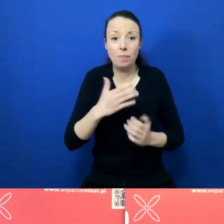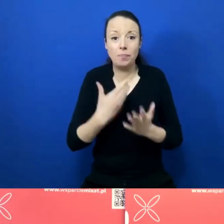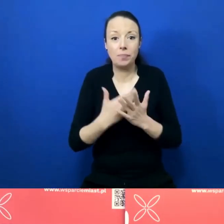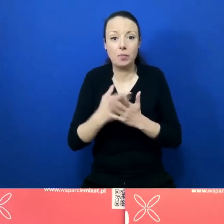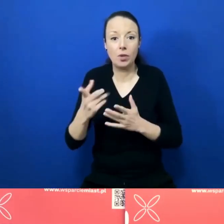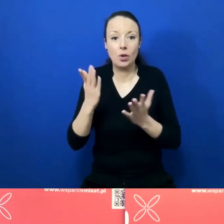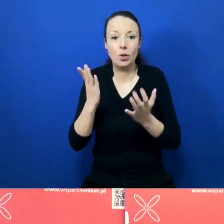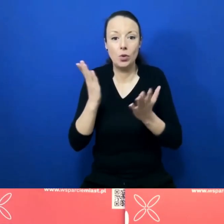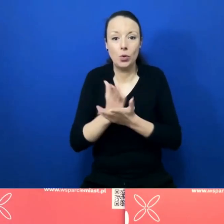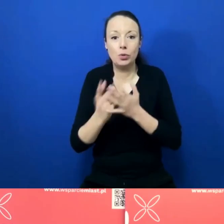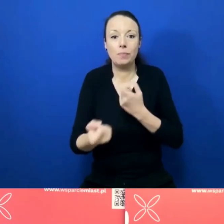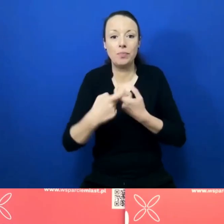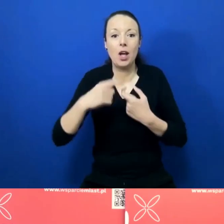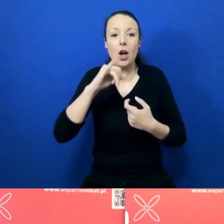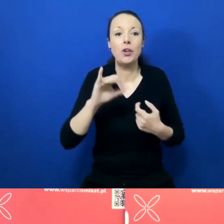Toggenburg,